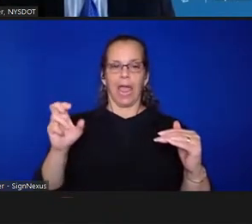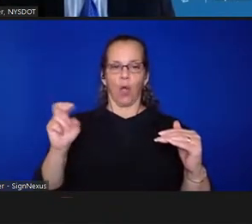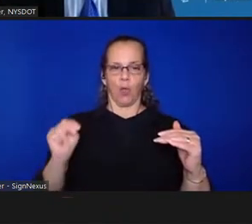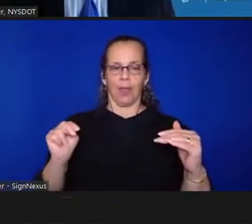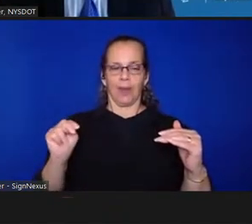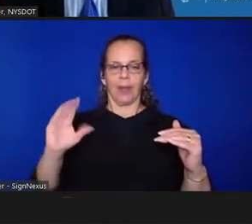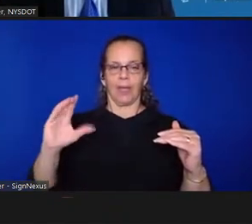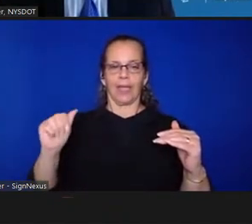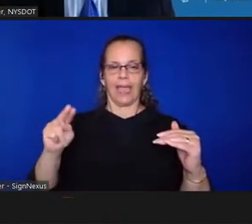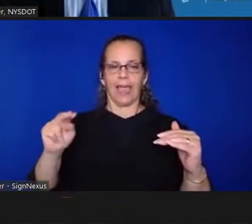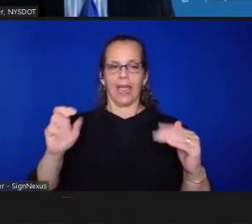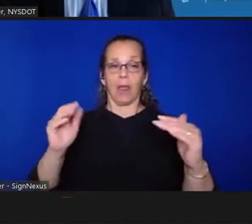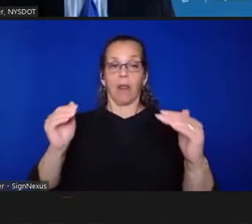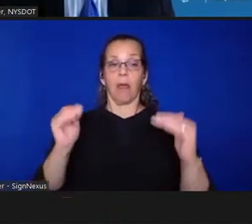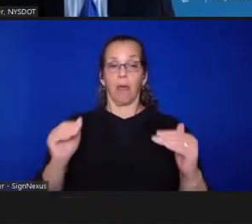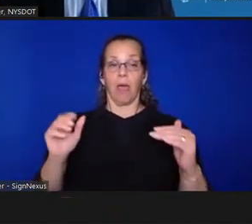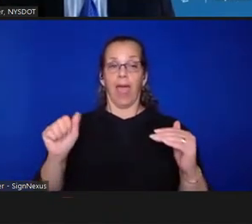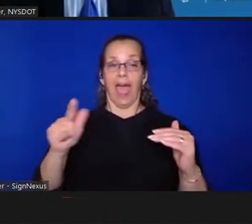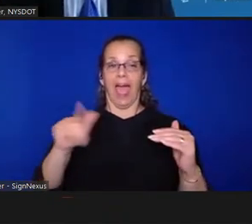Ali Ryan